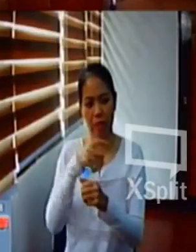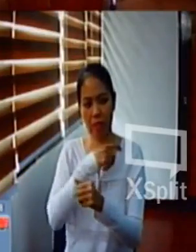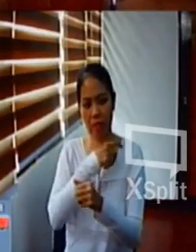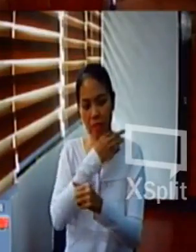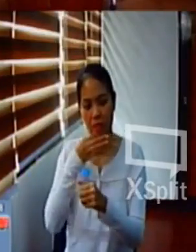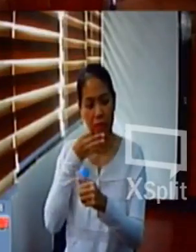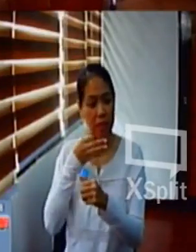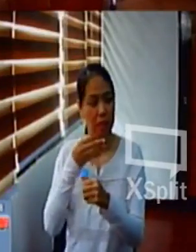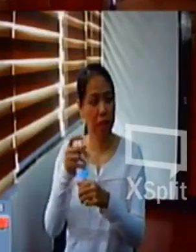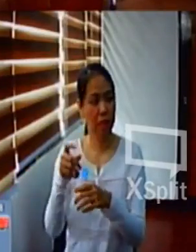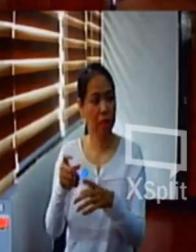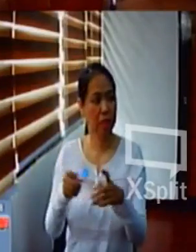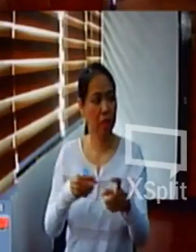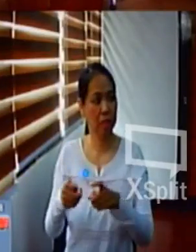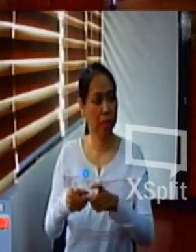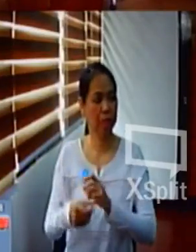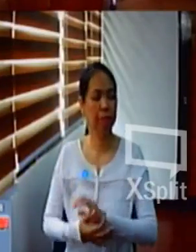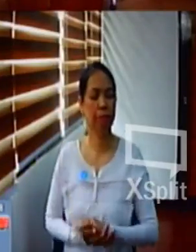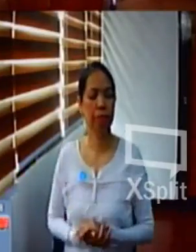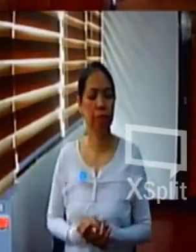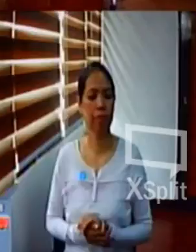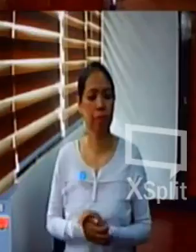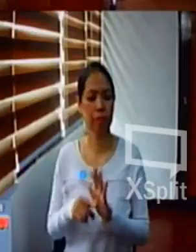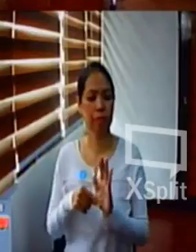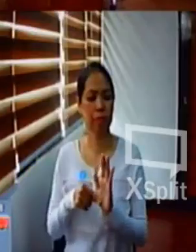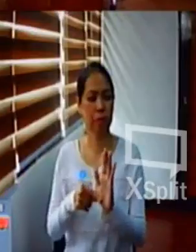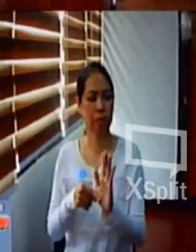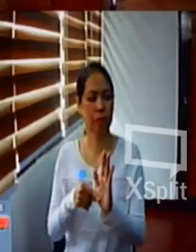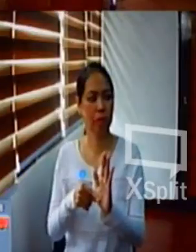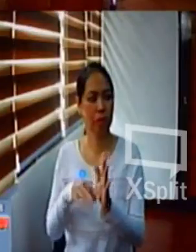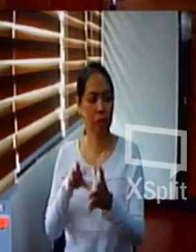I'll be showing you these documents, Dr. Serrano.